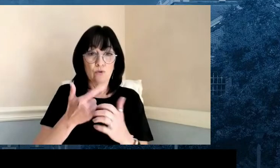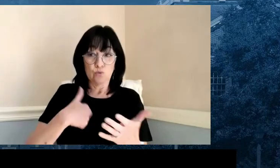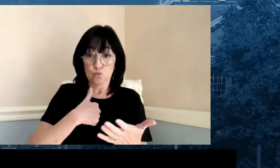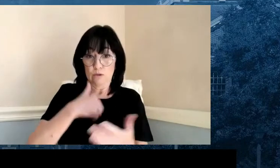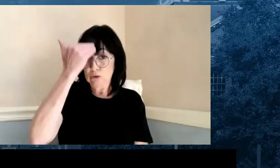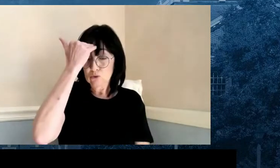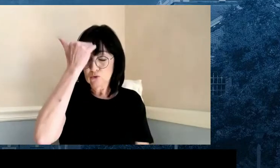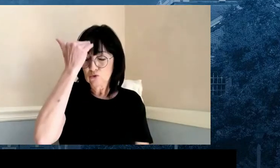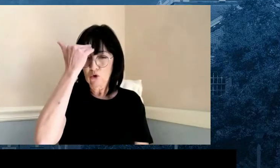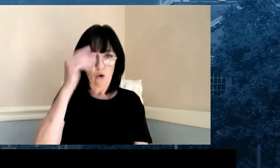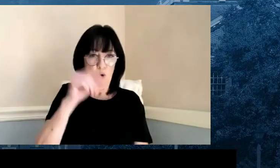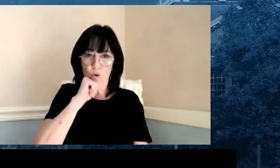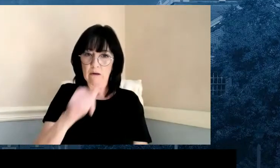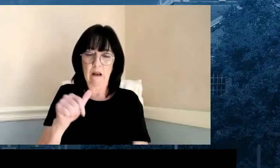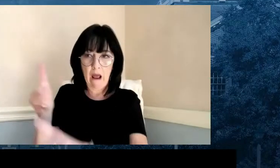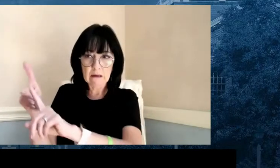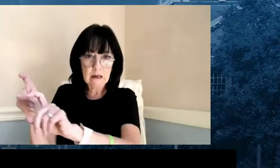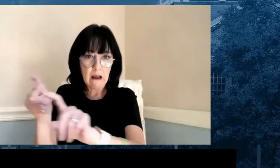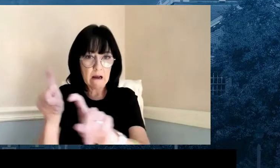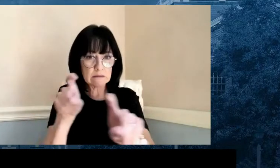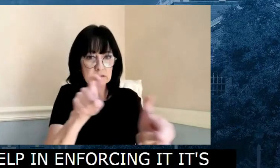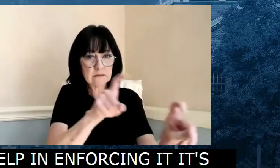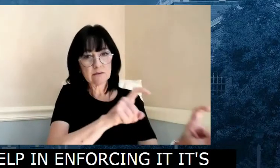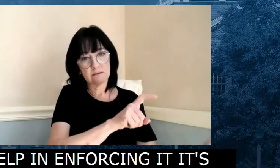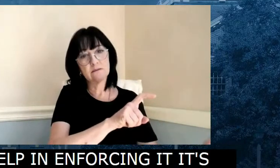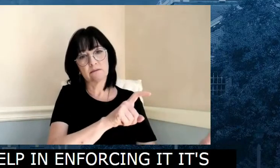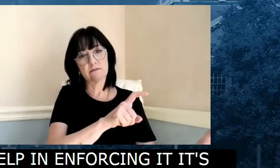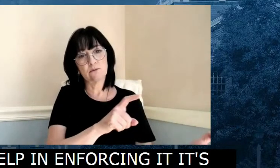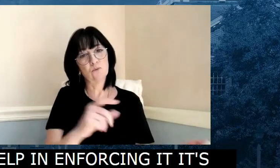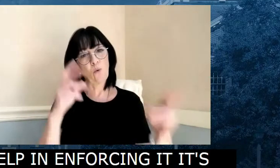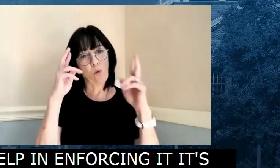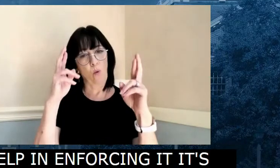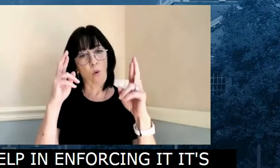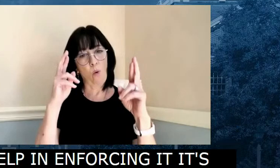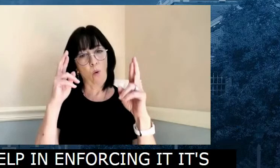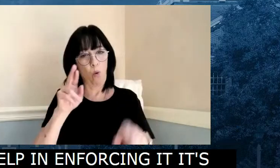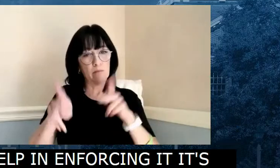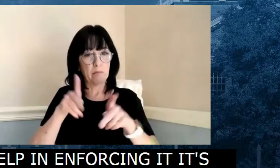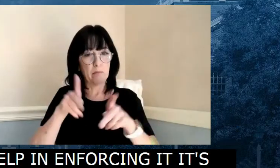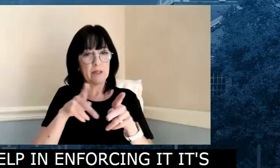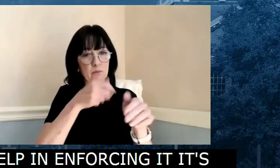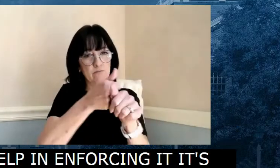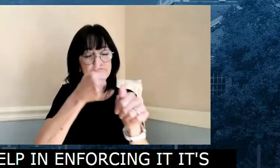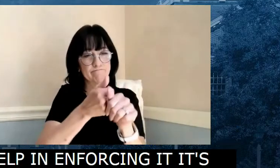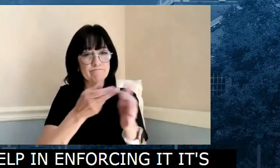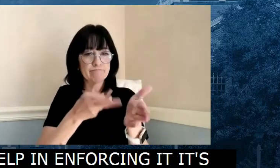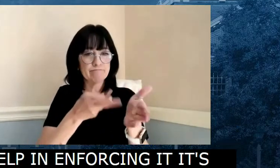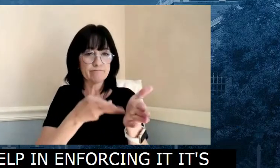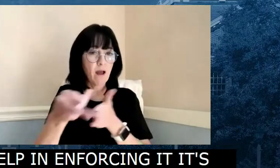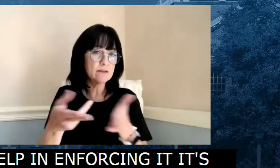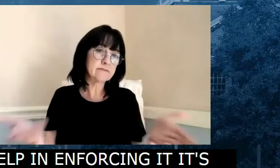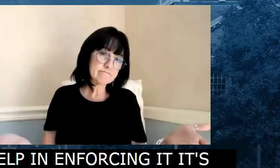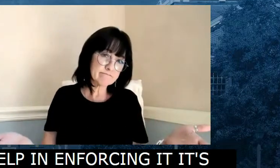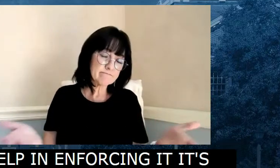system. Obviously, they have and can have a mask mandate in their facilities, and